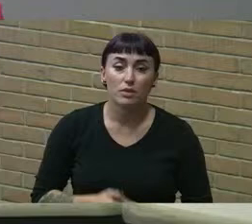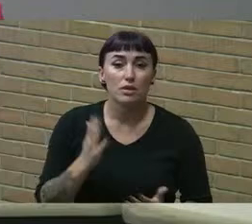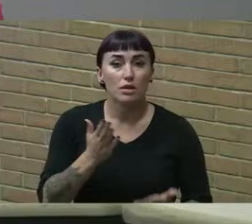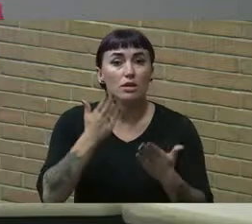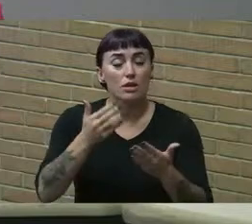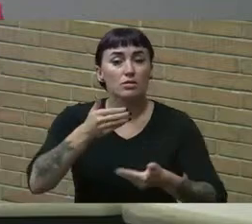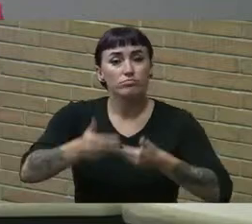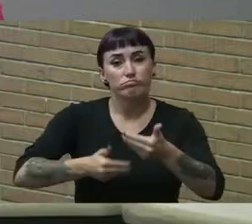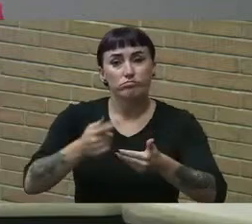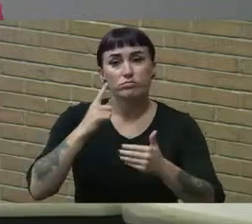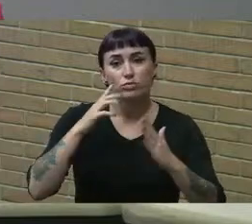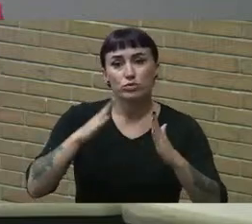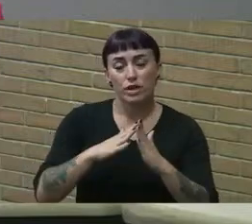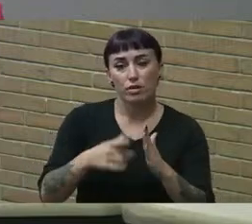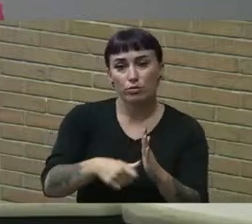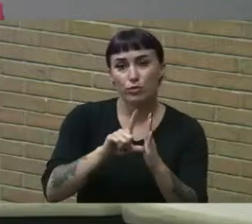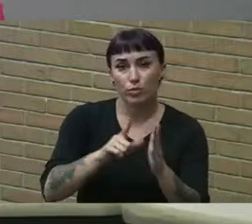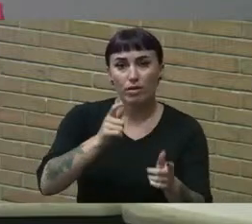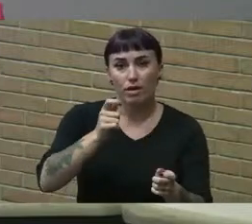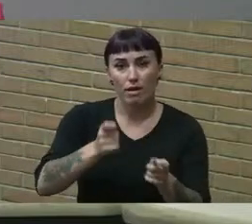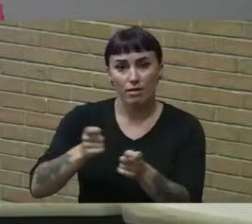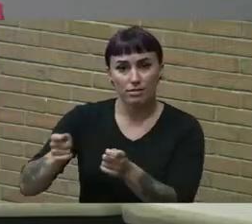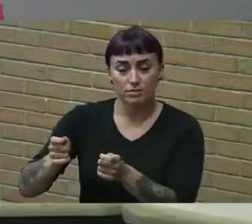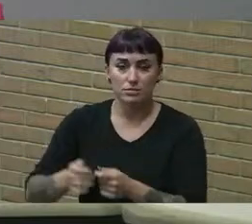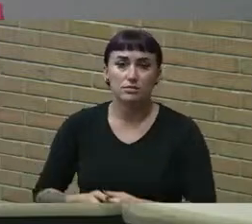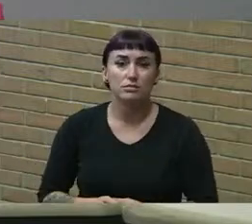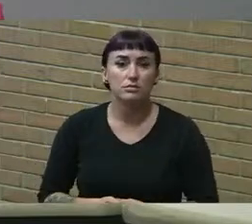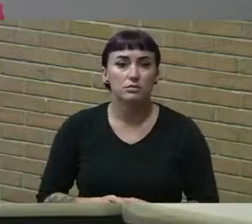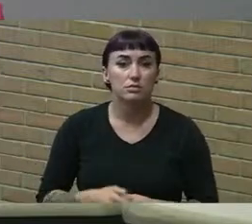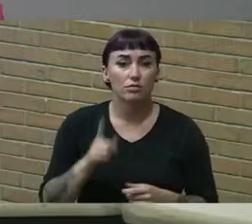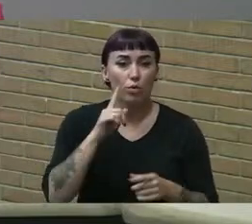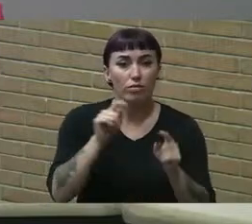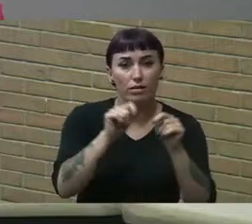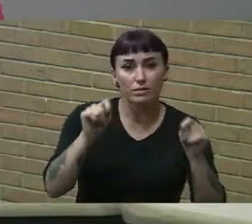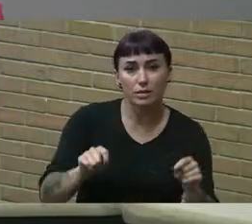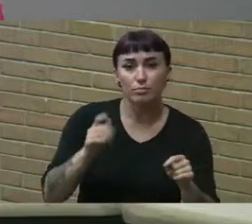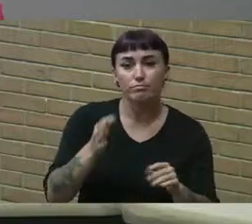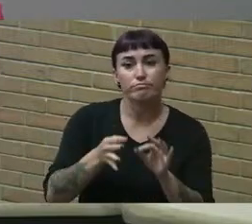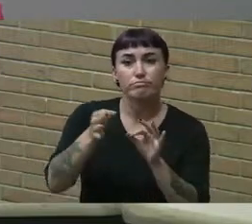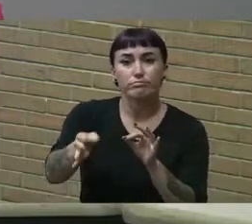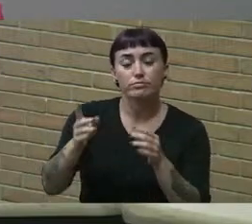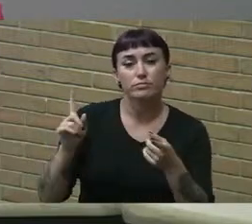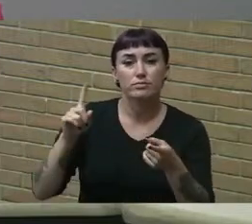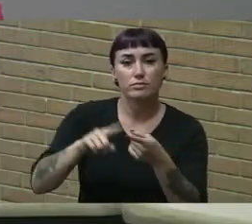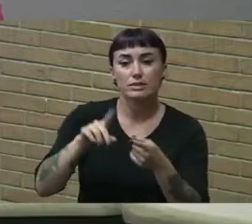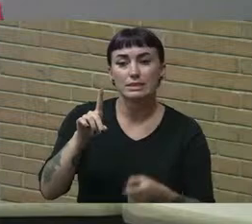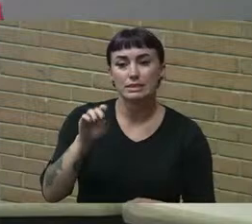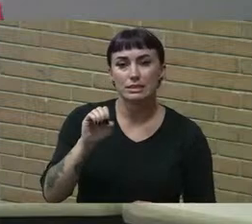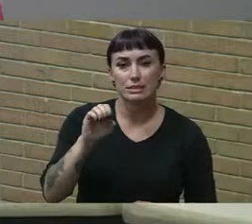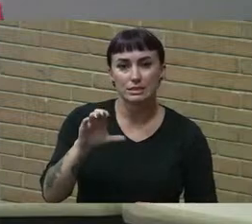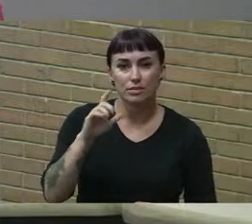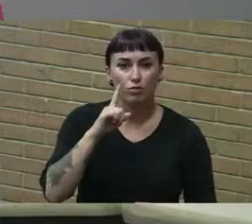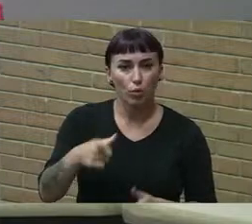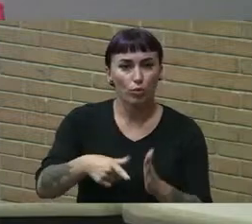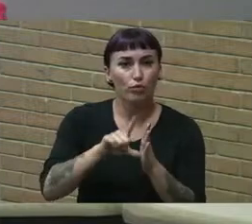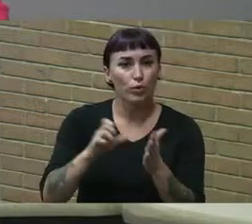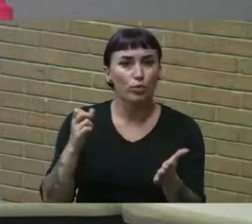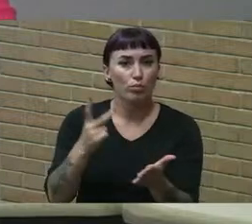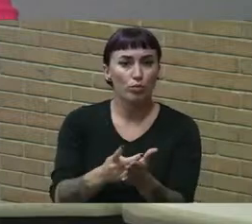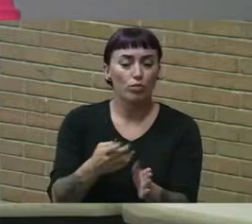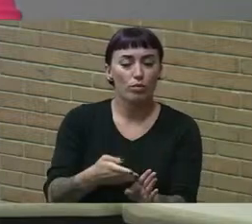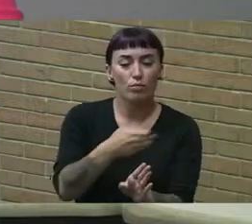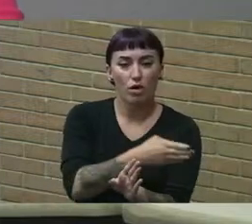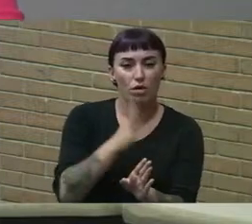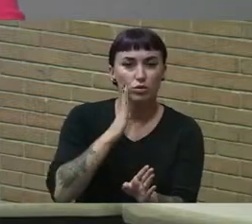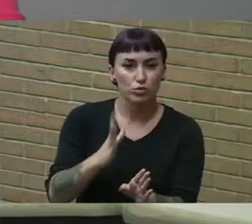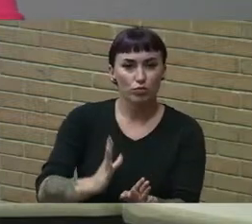recommended procedures for the town to review the edits to the template and forward it to the state DEC for review and approval prior to